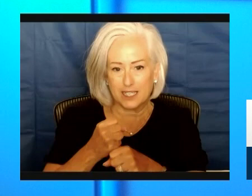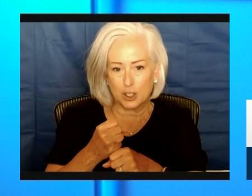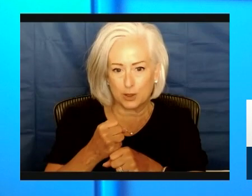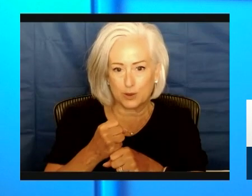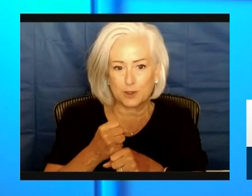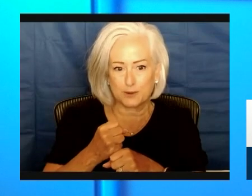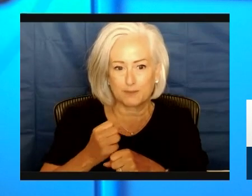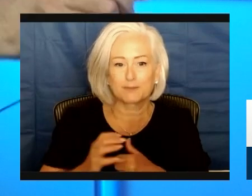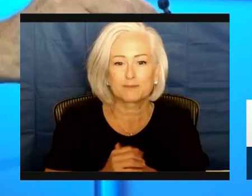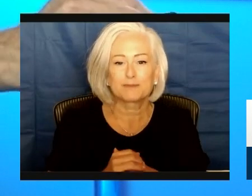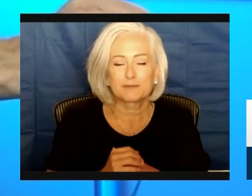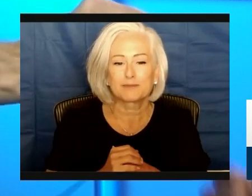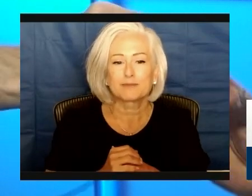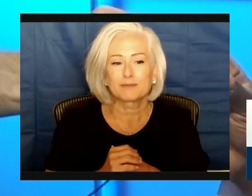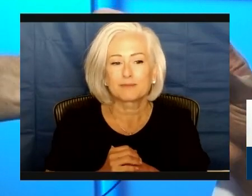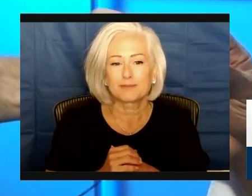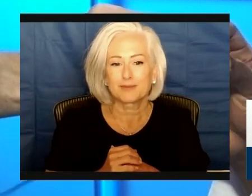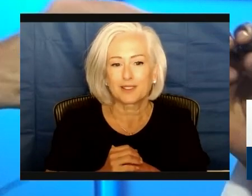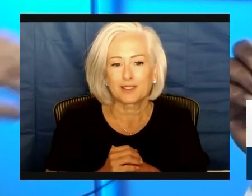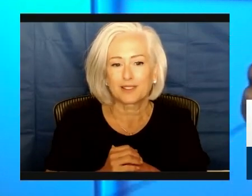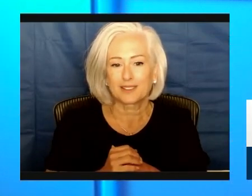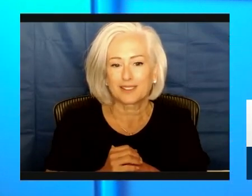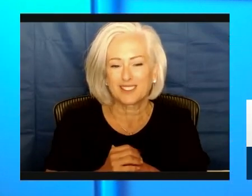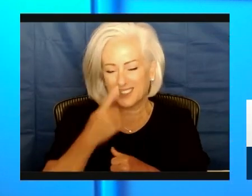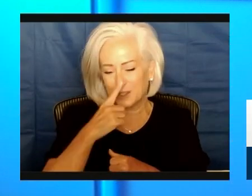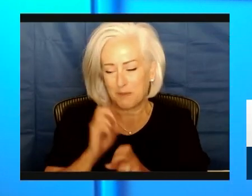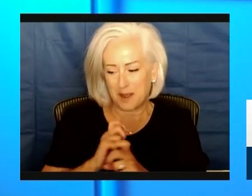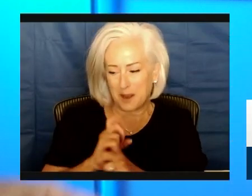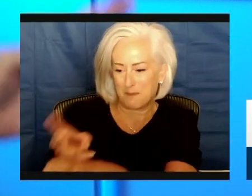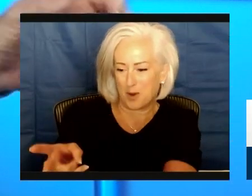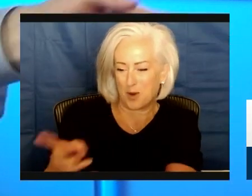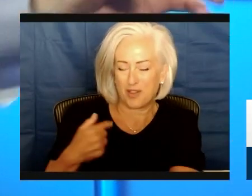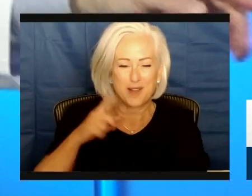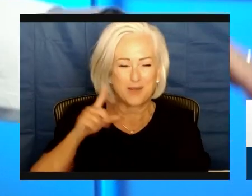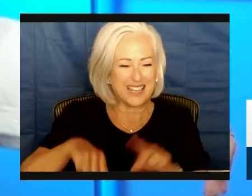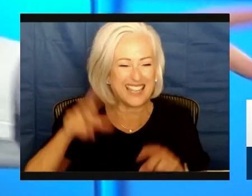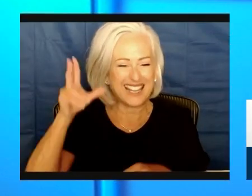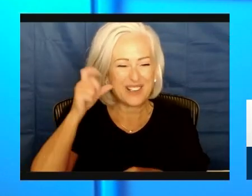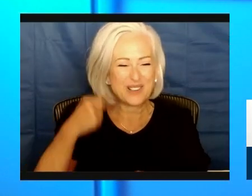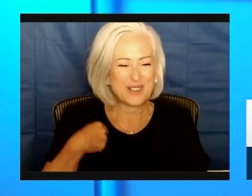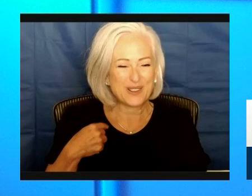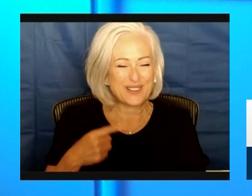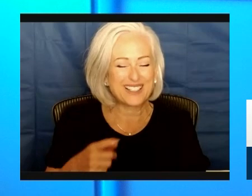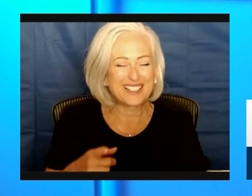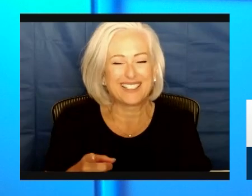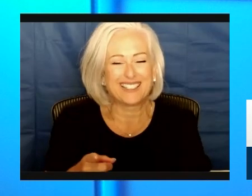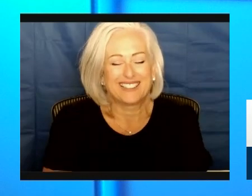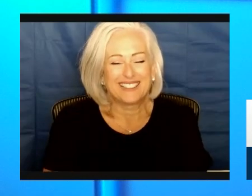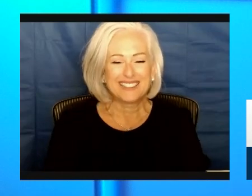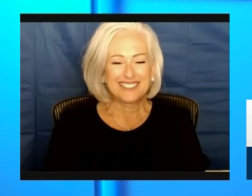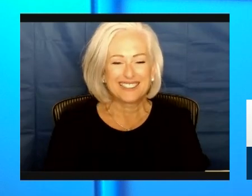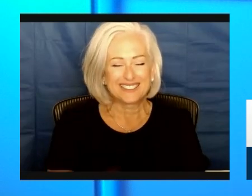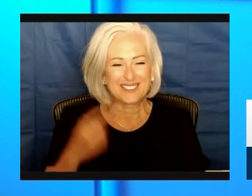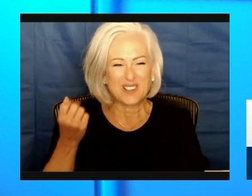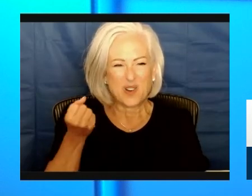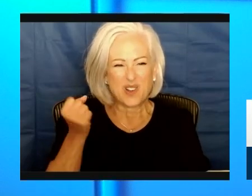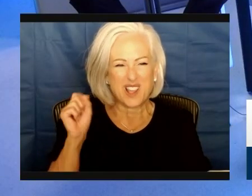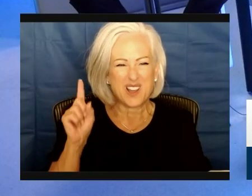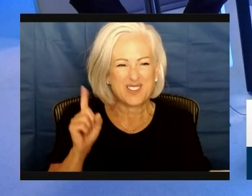also as... Borrow this from me for just a minute. There you go. Keep just talking. Just hold it like that. Just hold it